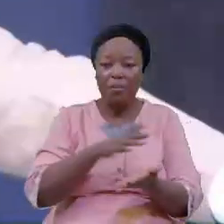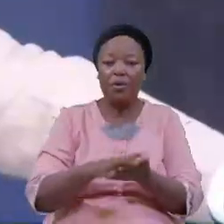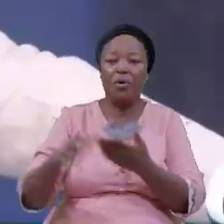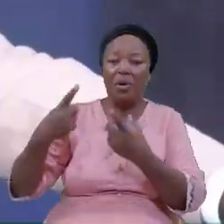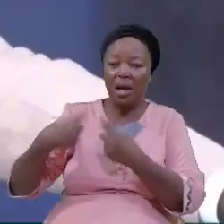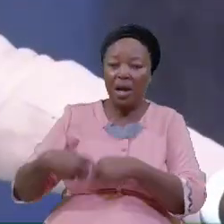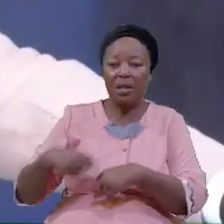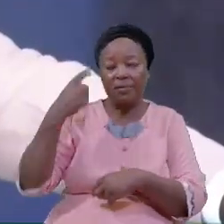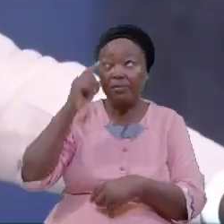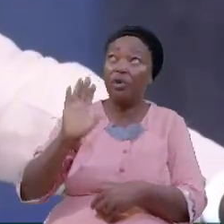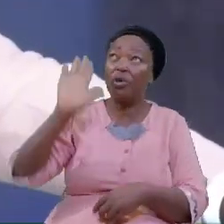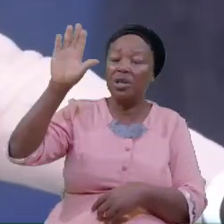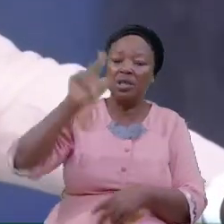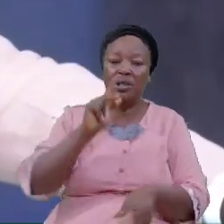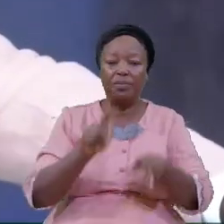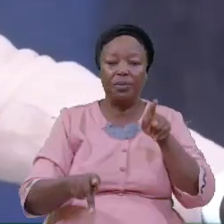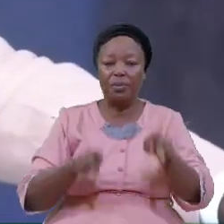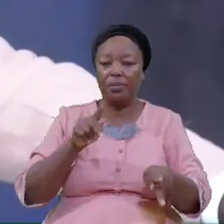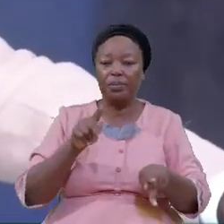his people.